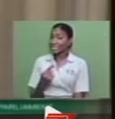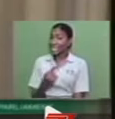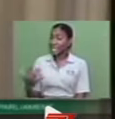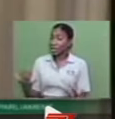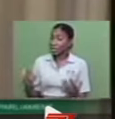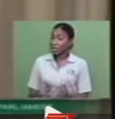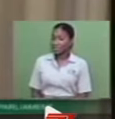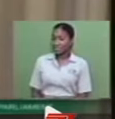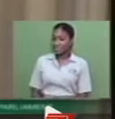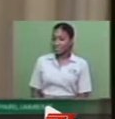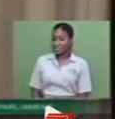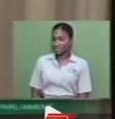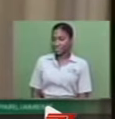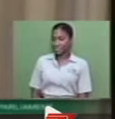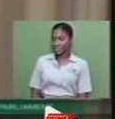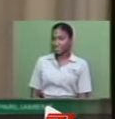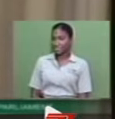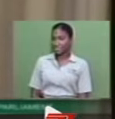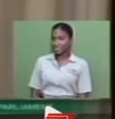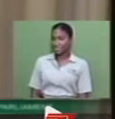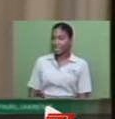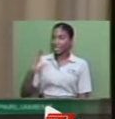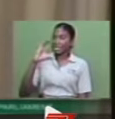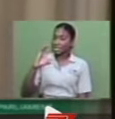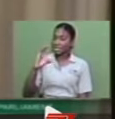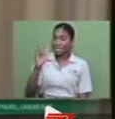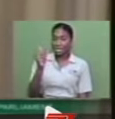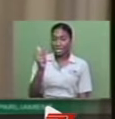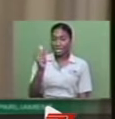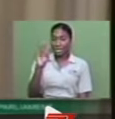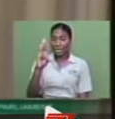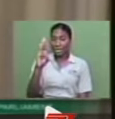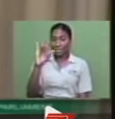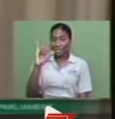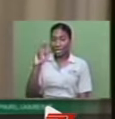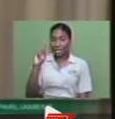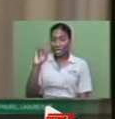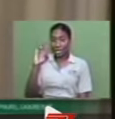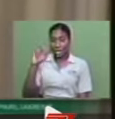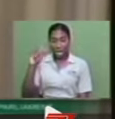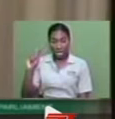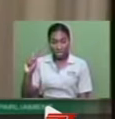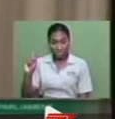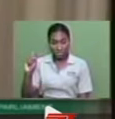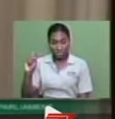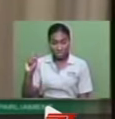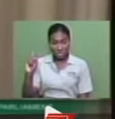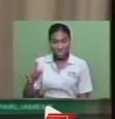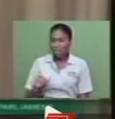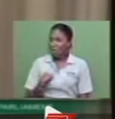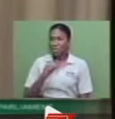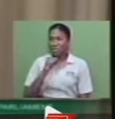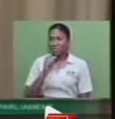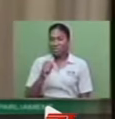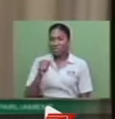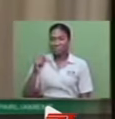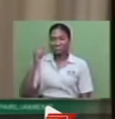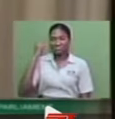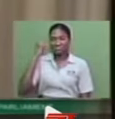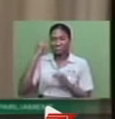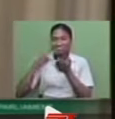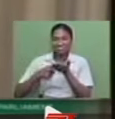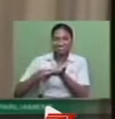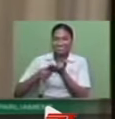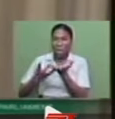considered this matter, nor has the matter been brought to Cabinet for consideration at any time in the last 2 years,